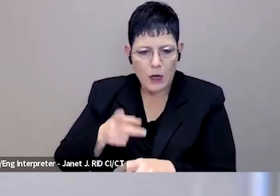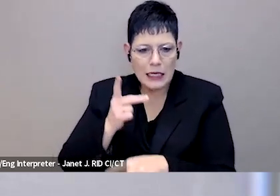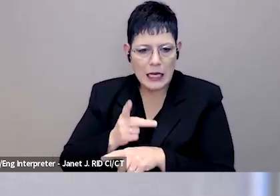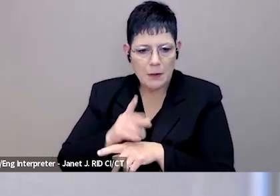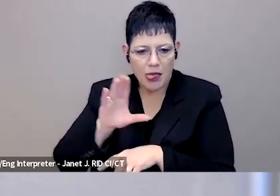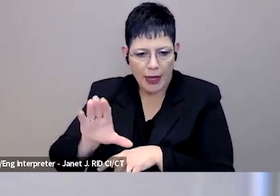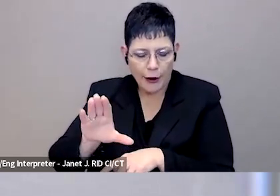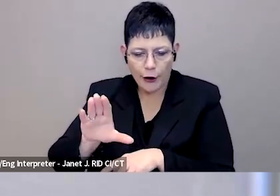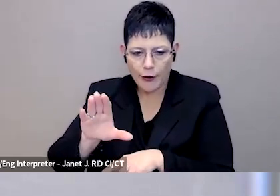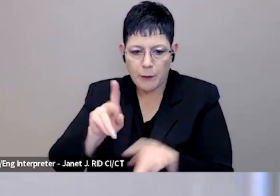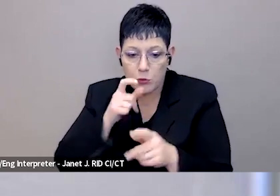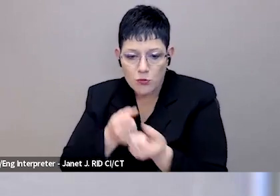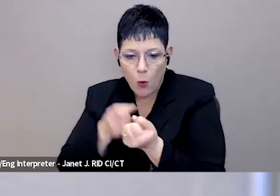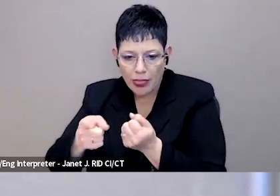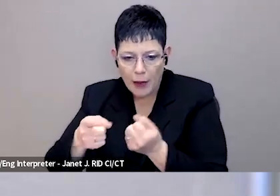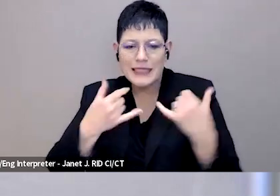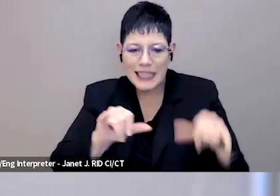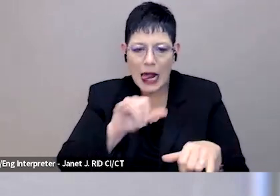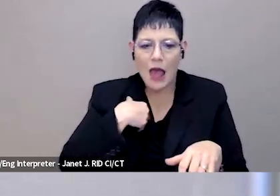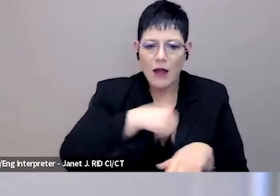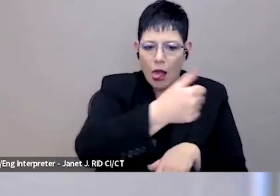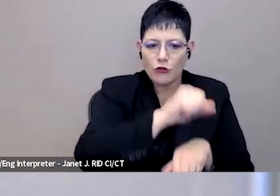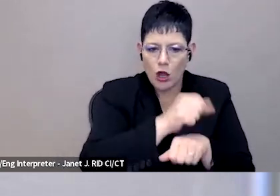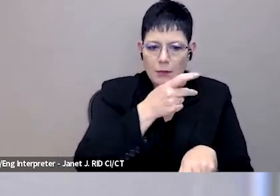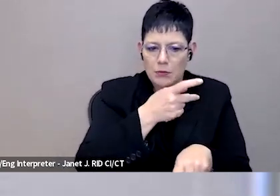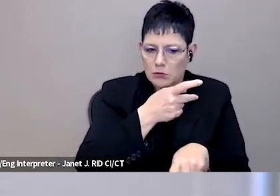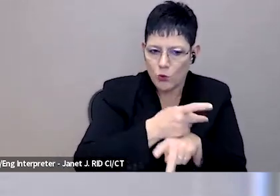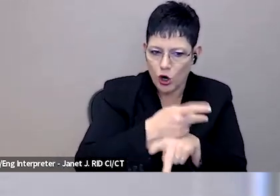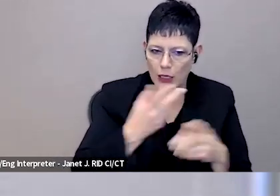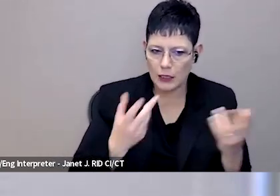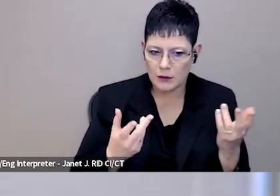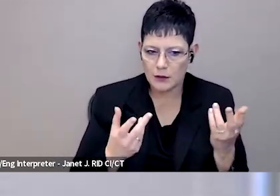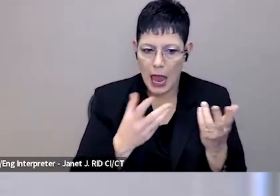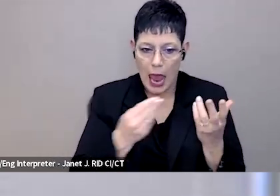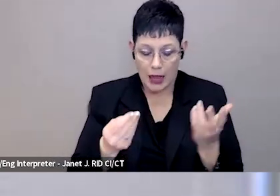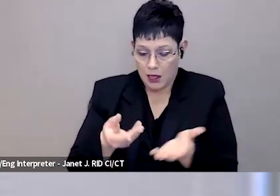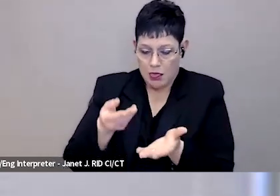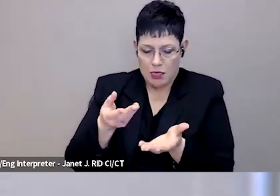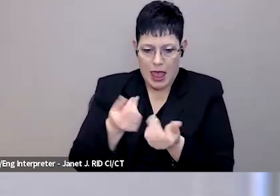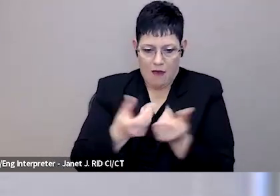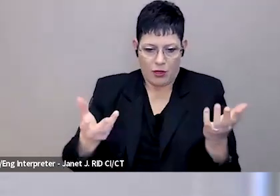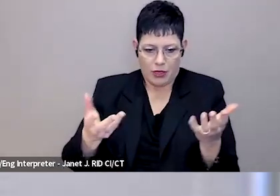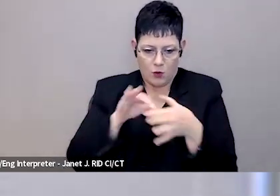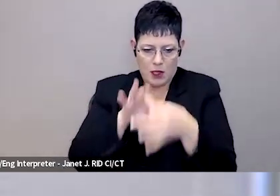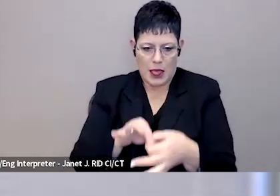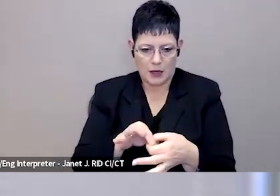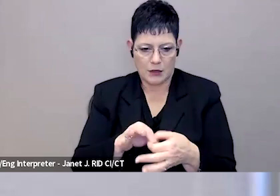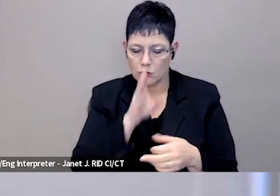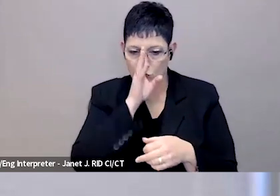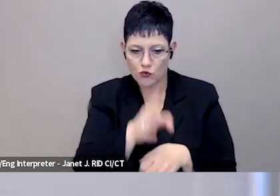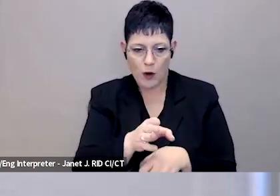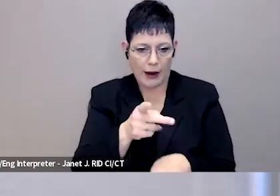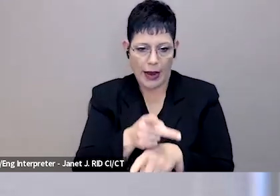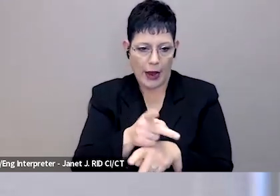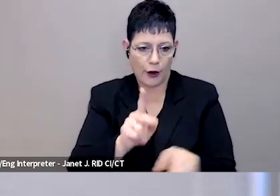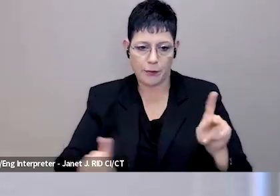workforce by supporting them and services and supports, and the economics of direct care workers